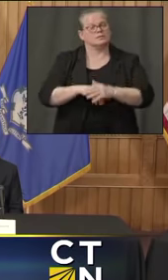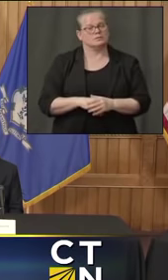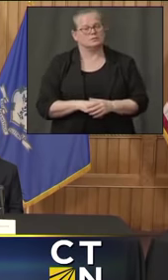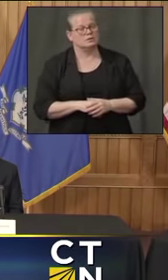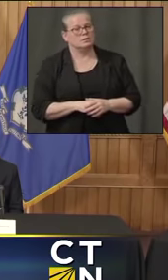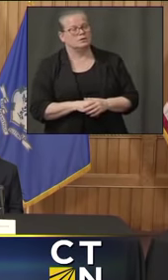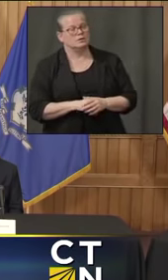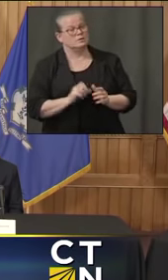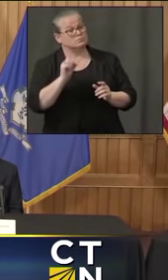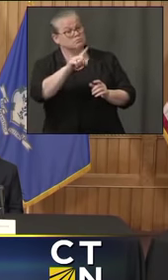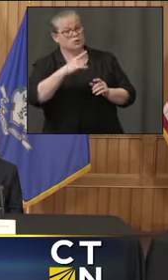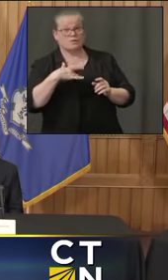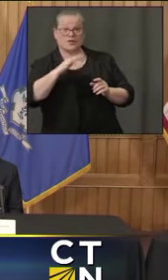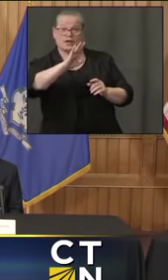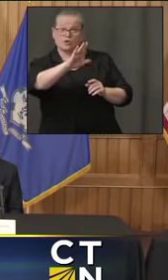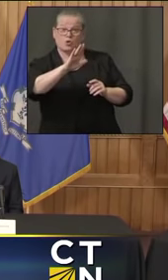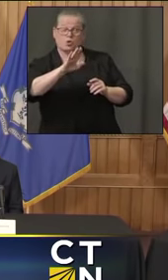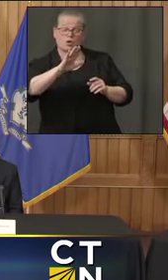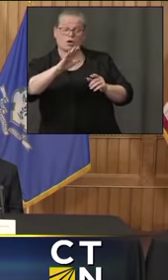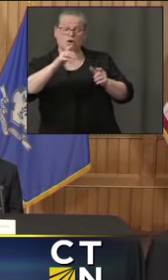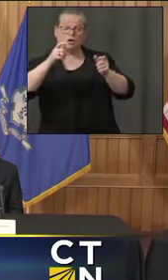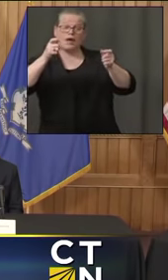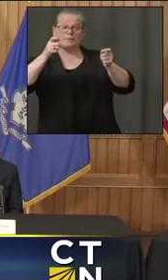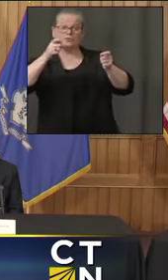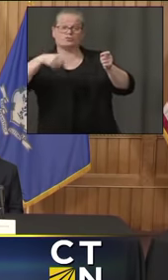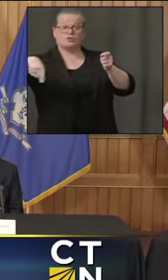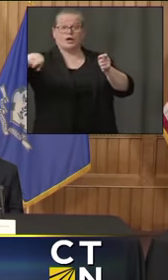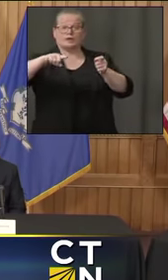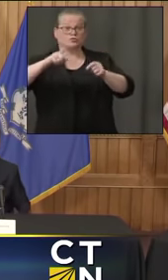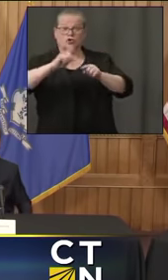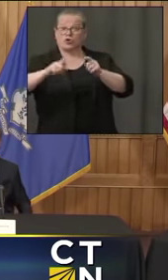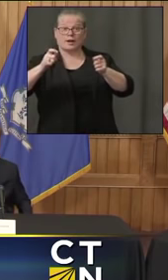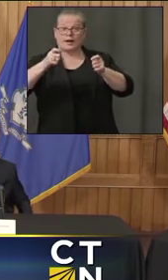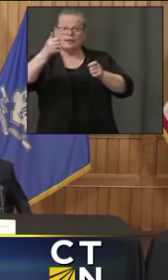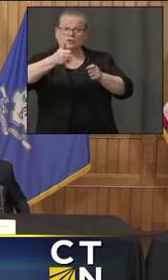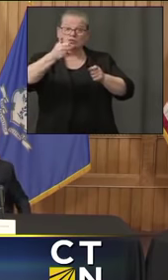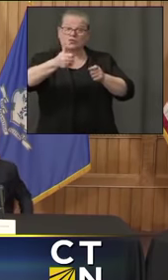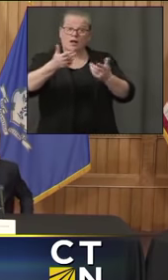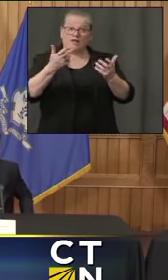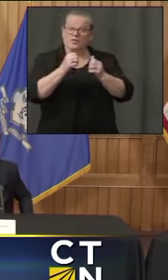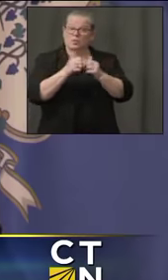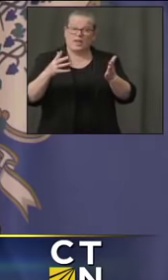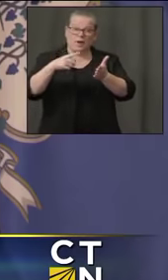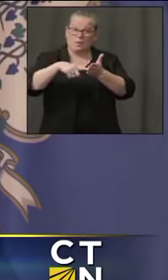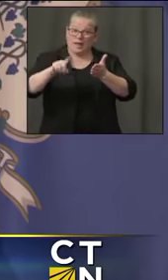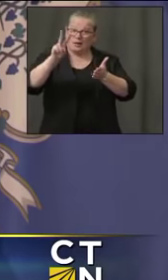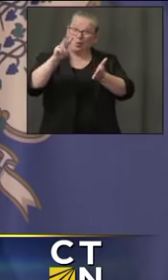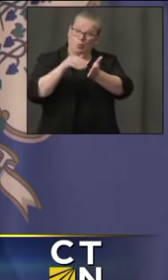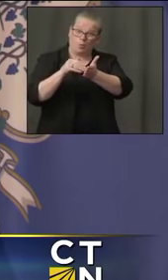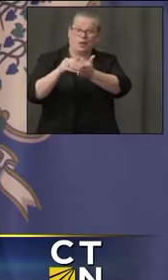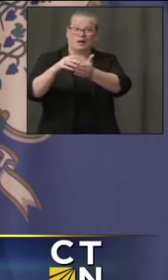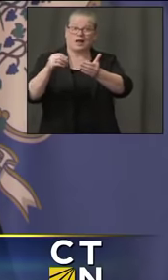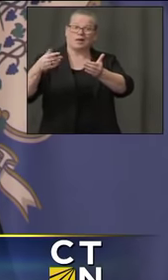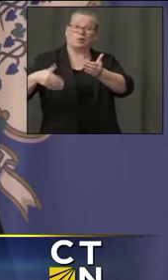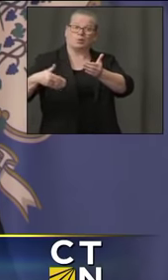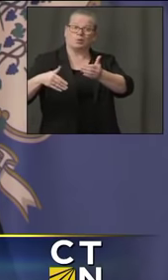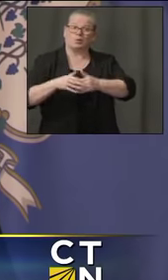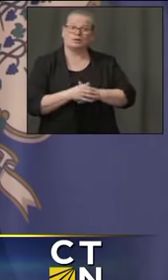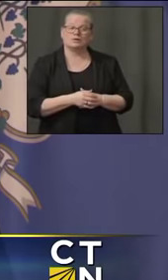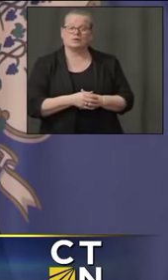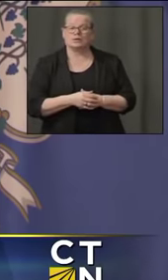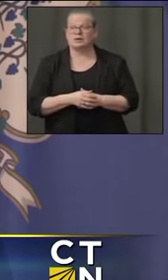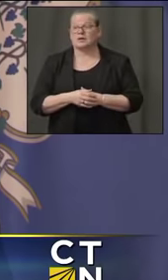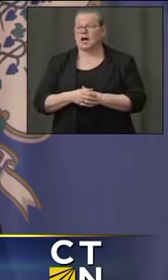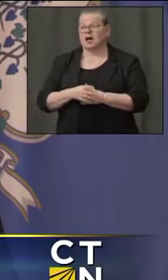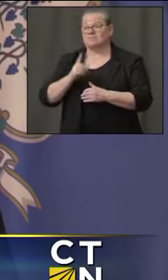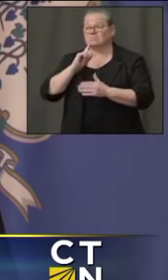without incurring a $2 million cost? You know, to tell you the truth, I don't think we could. I